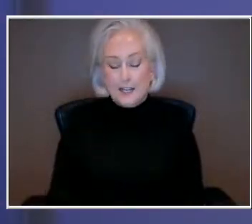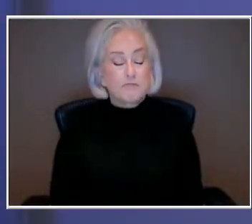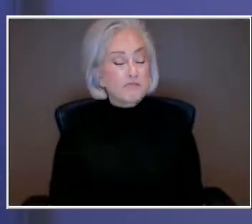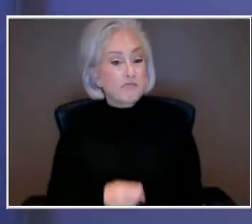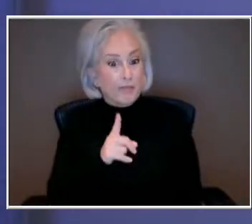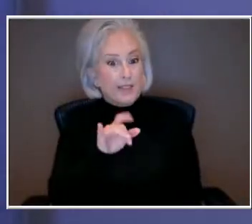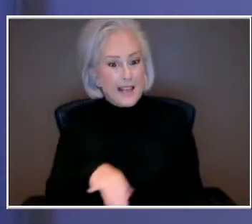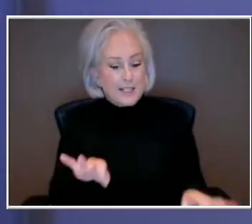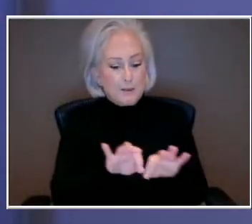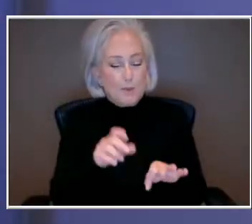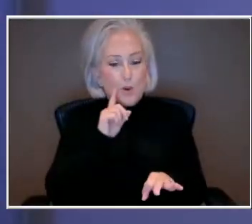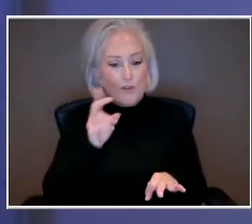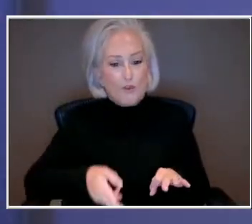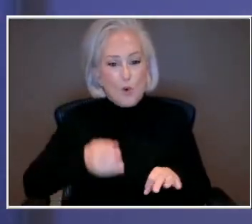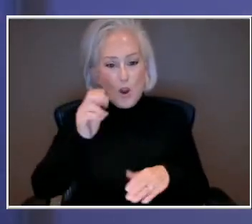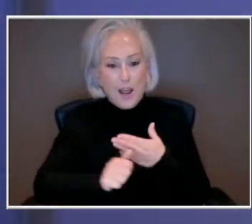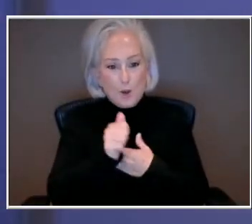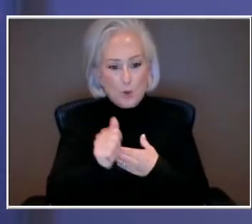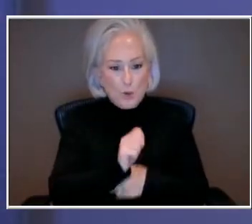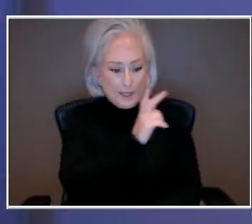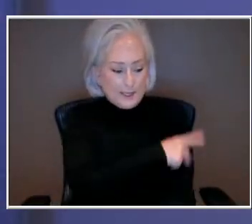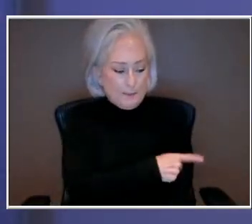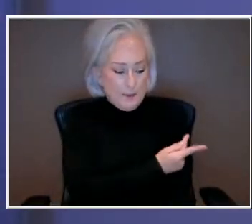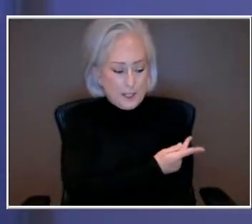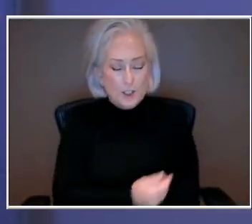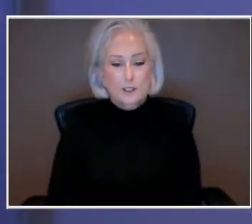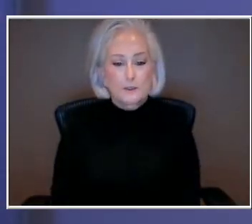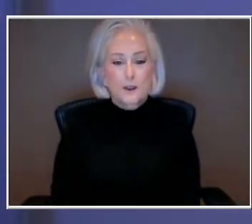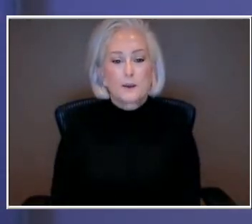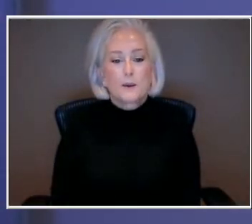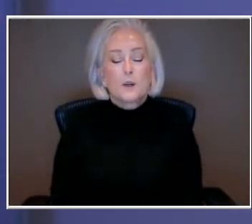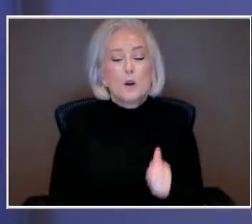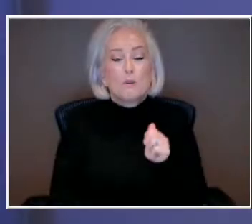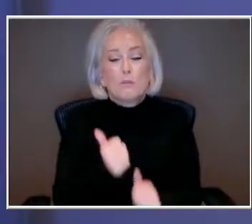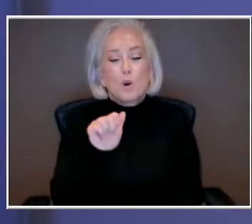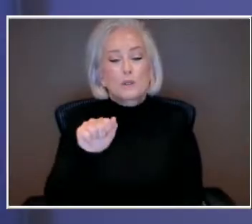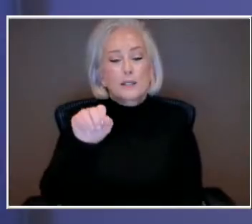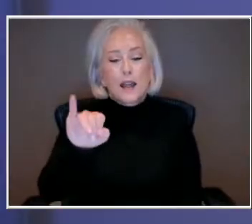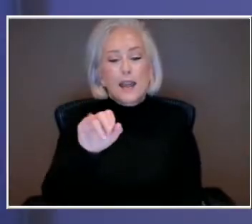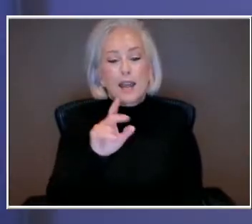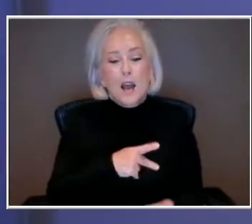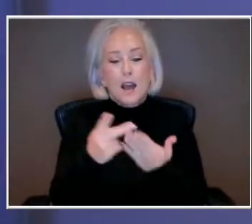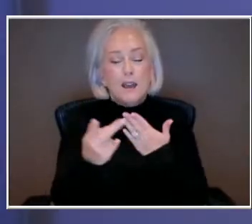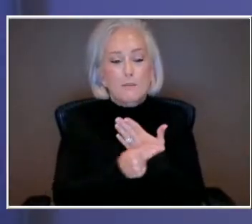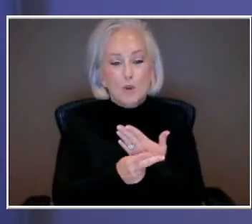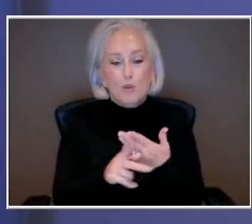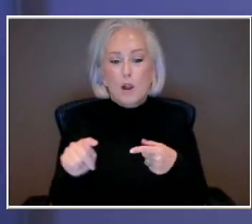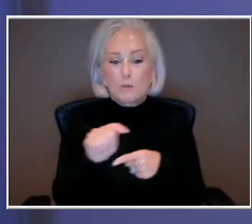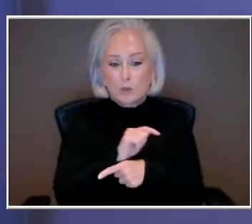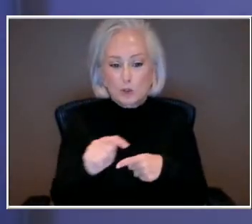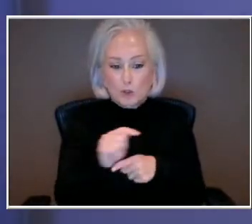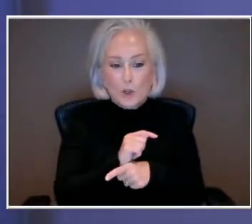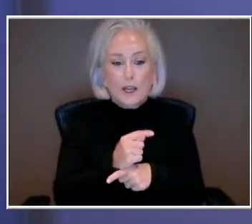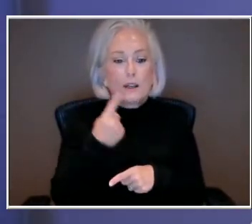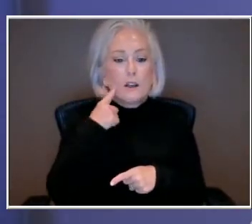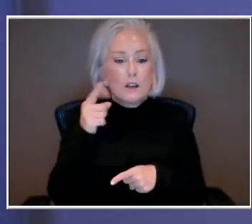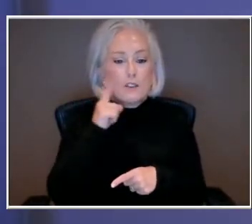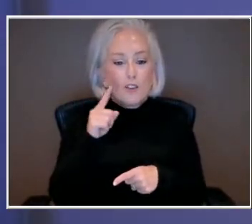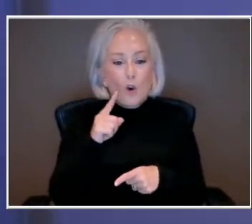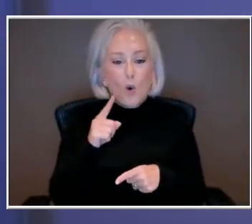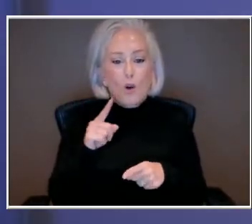high-risk patient. Most of these AI programs are trained on what we call population